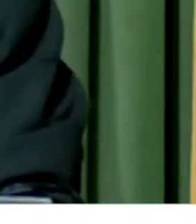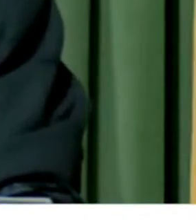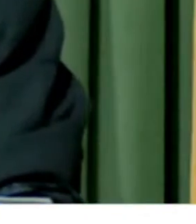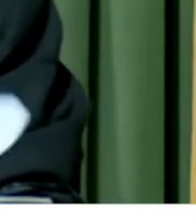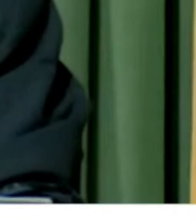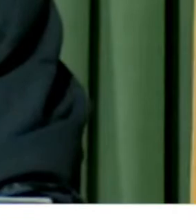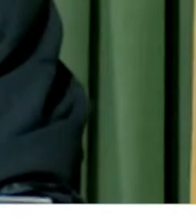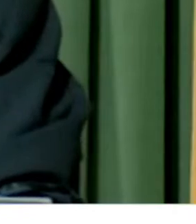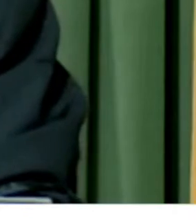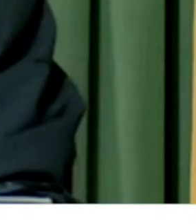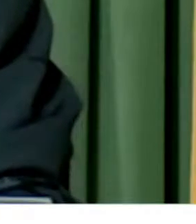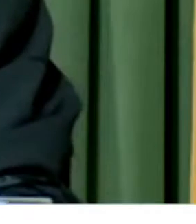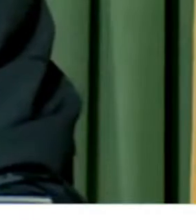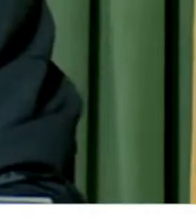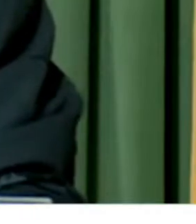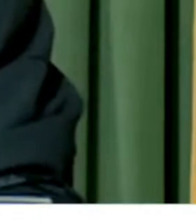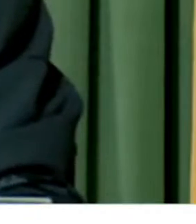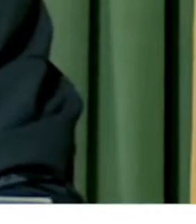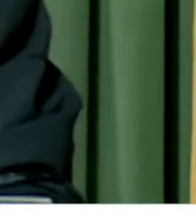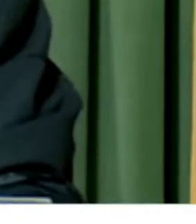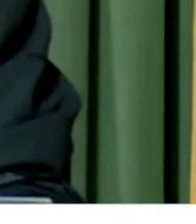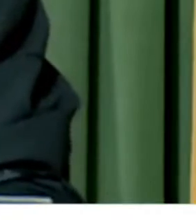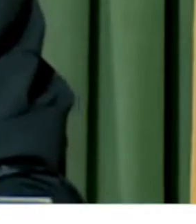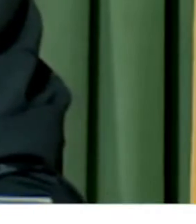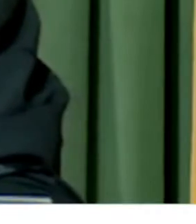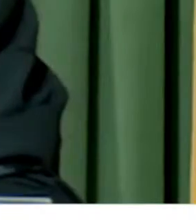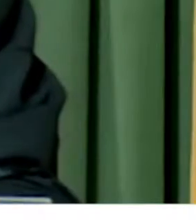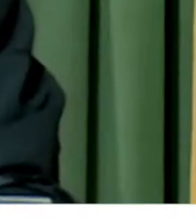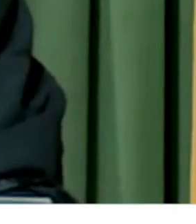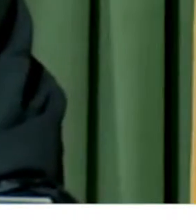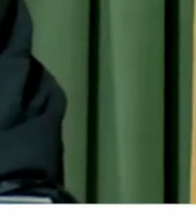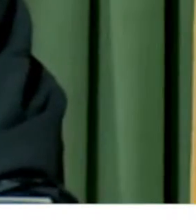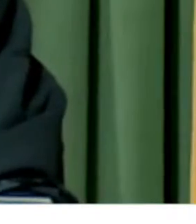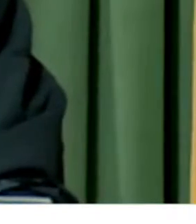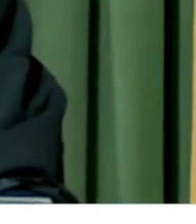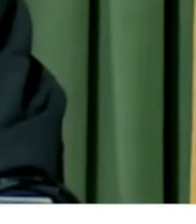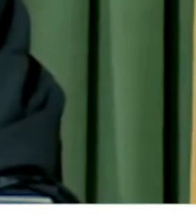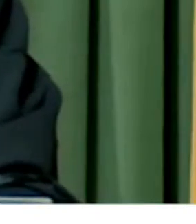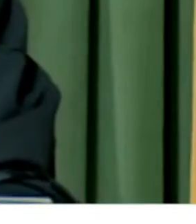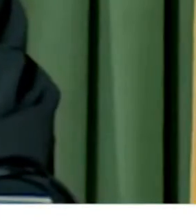From what I have said